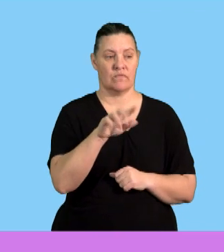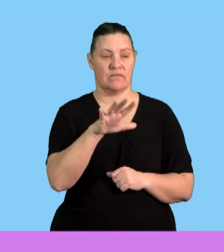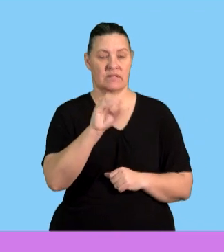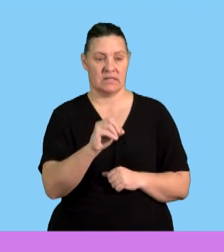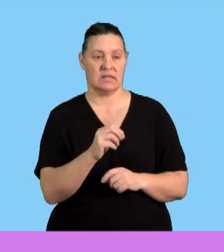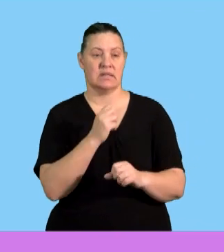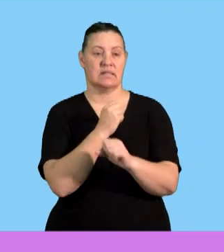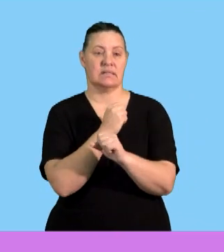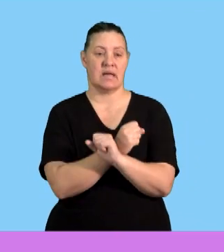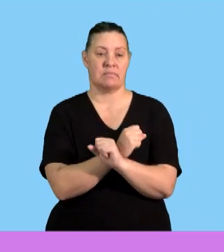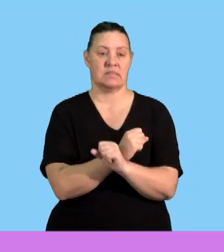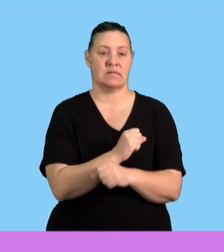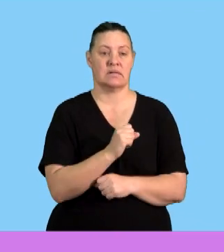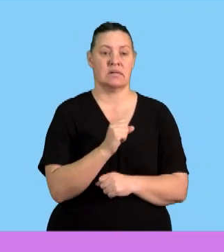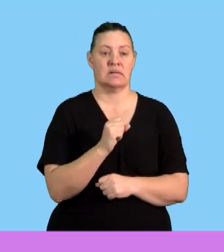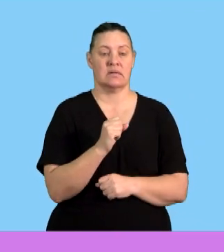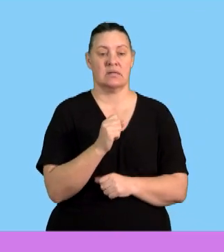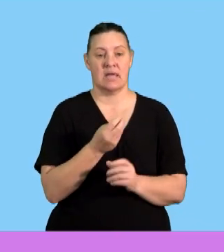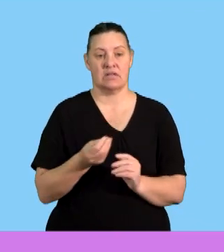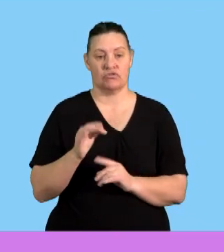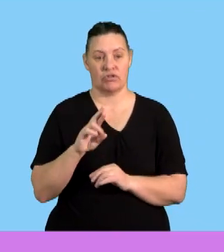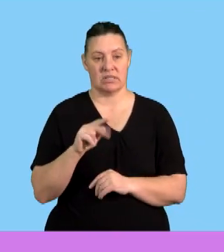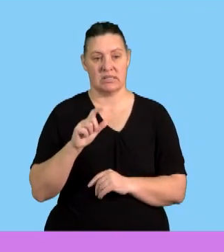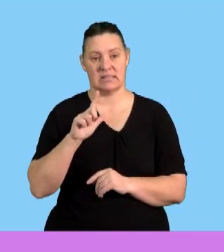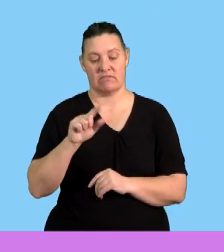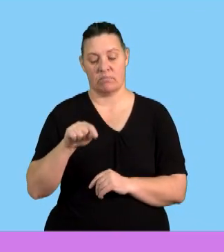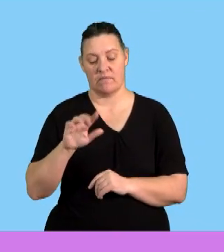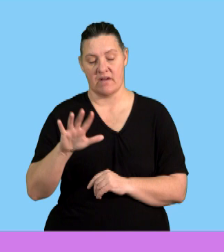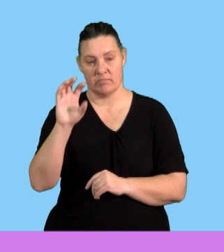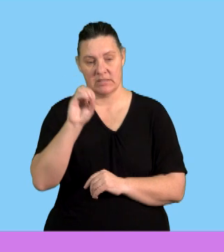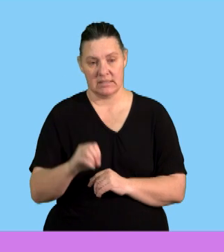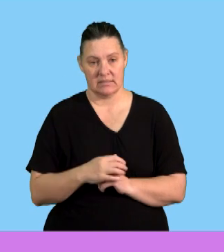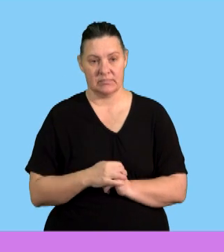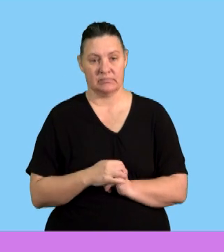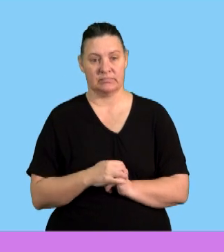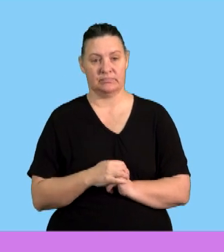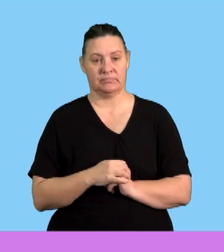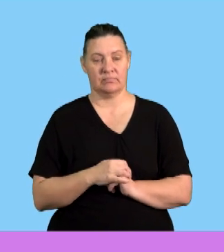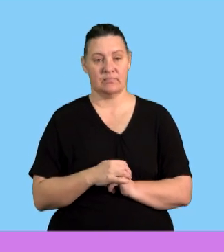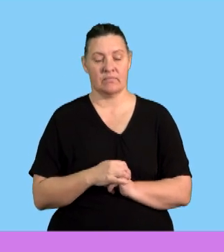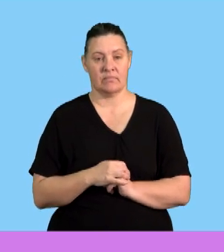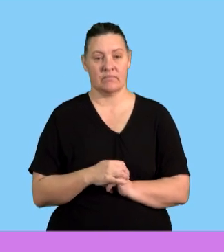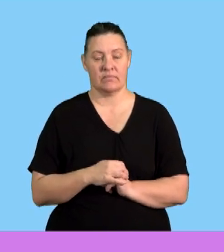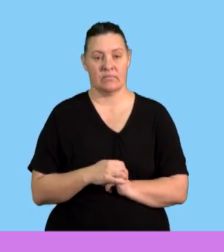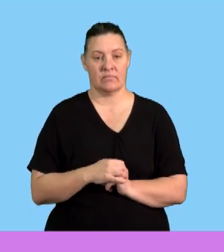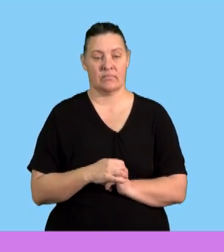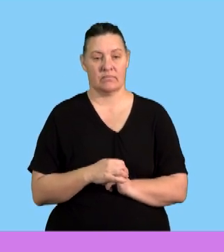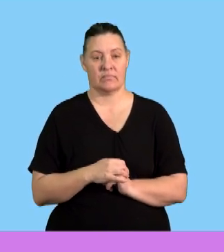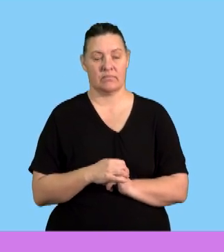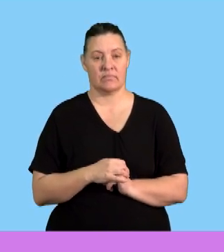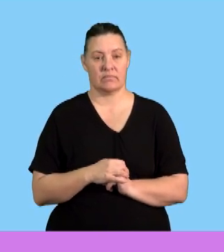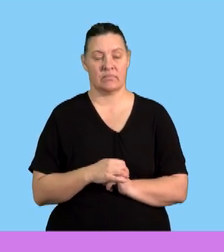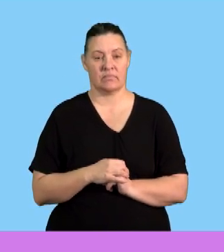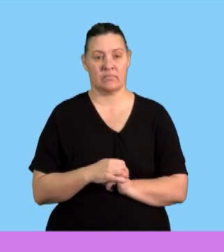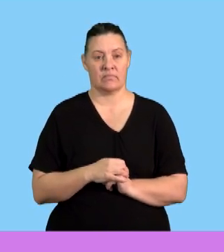1,612 Rand 50 times our interest rate, 7.5%, and that is then